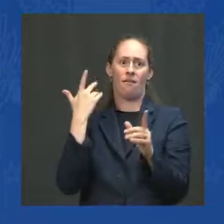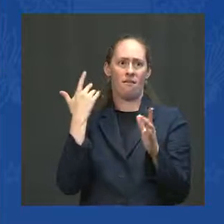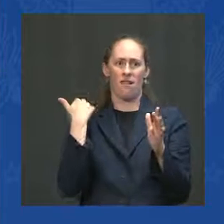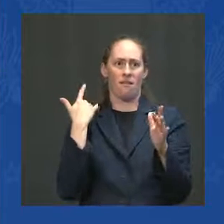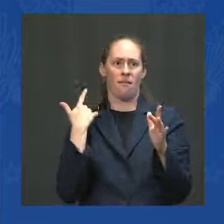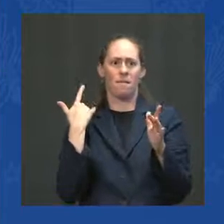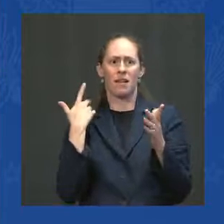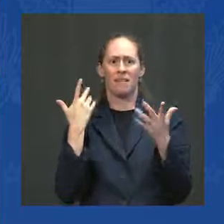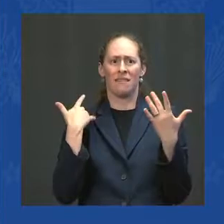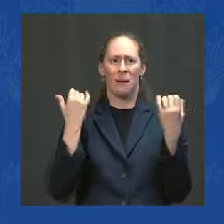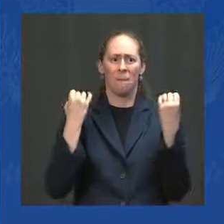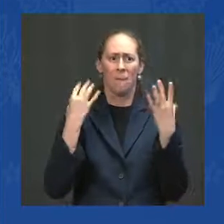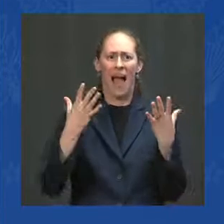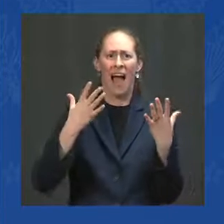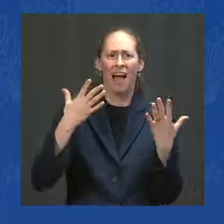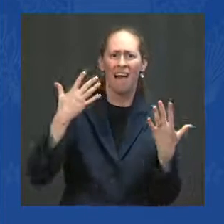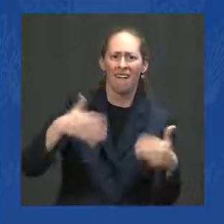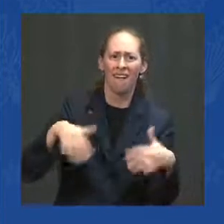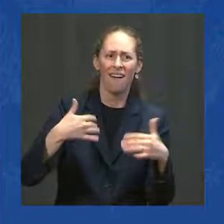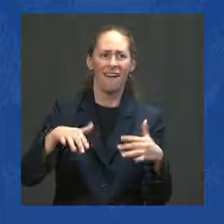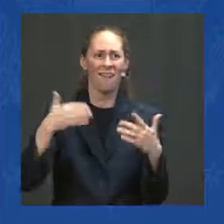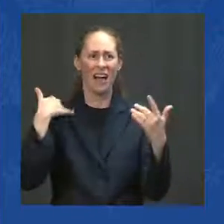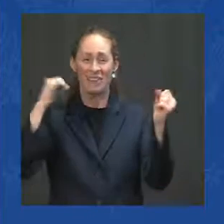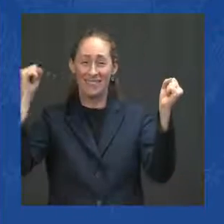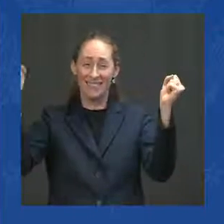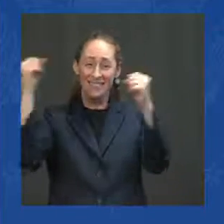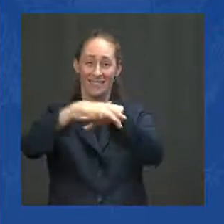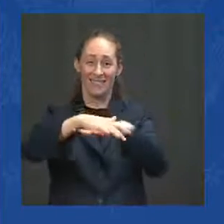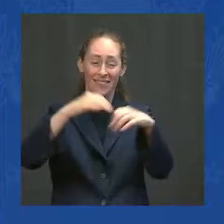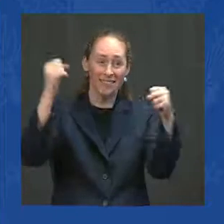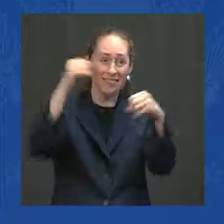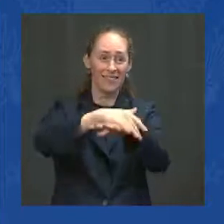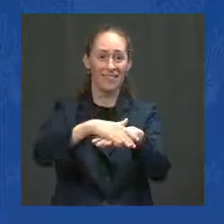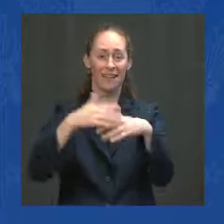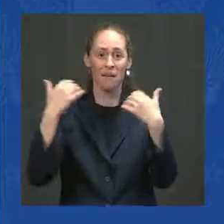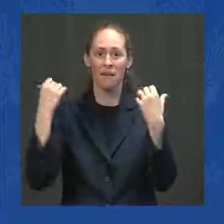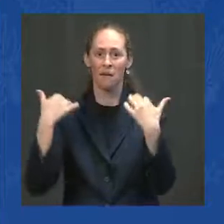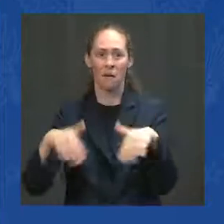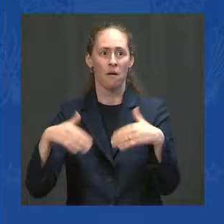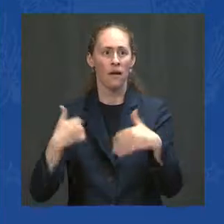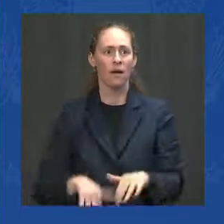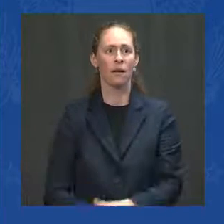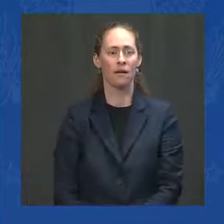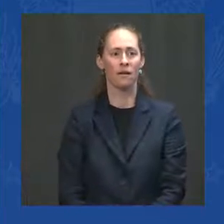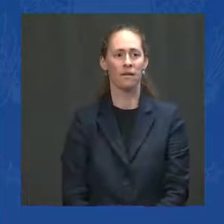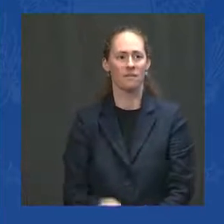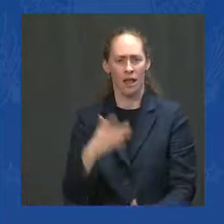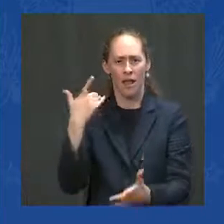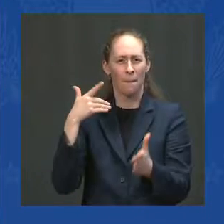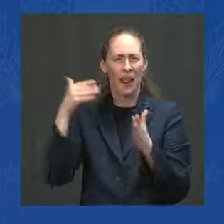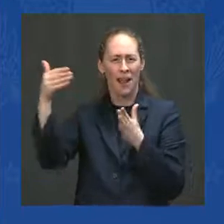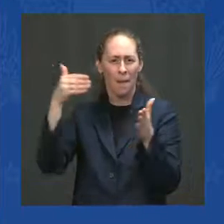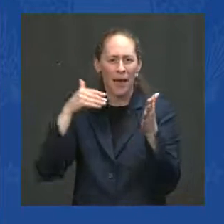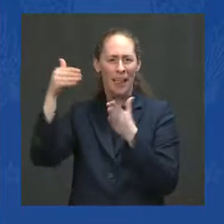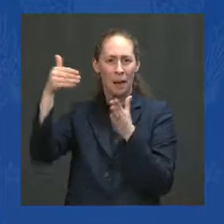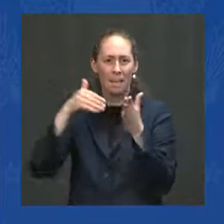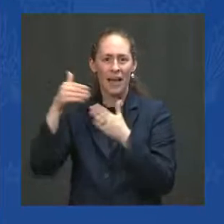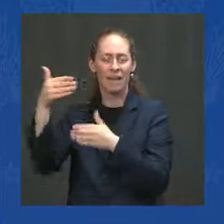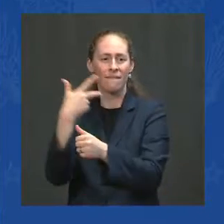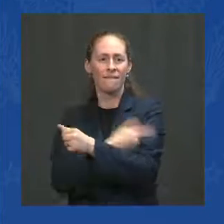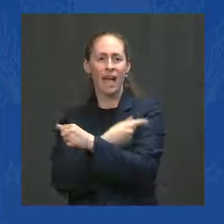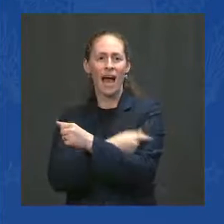stadiums, sports stadiums, and we're doing thousands of vaccines a day. And I wish I could have thought of